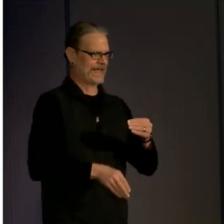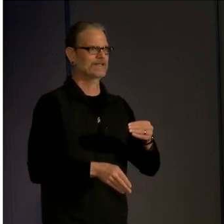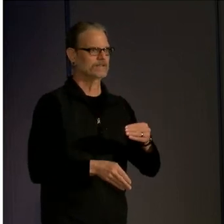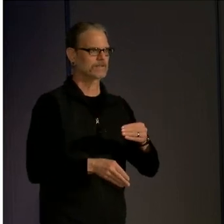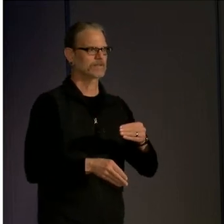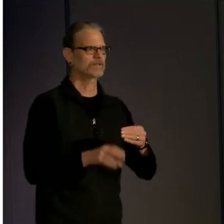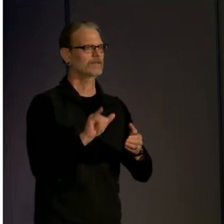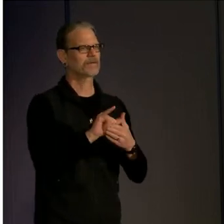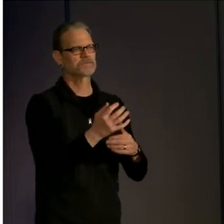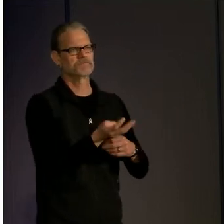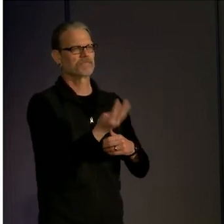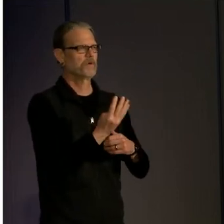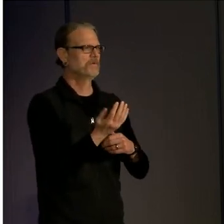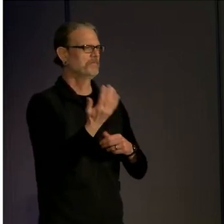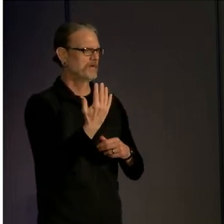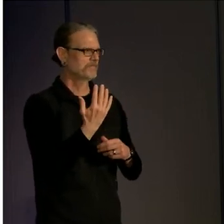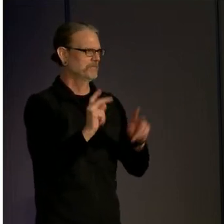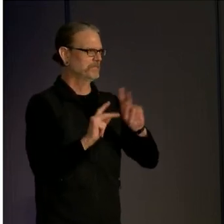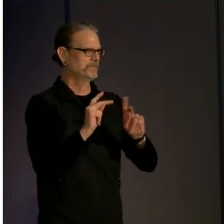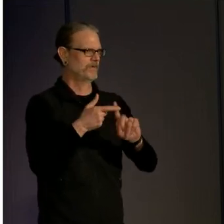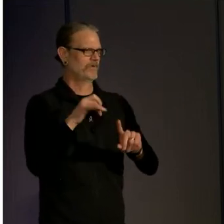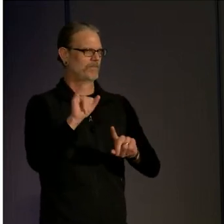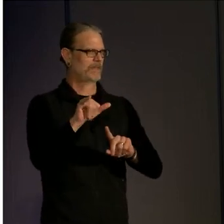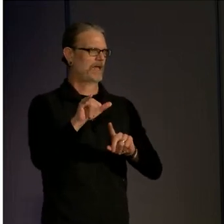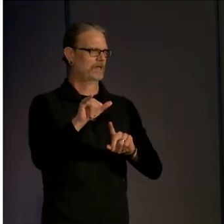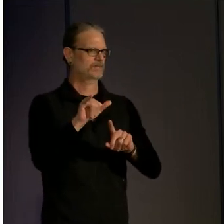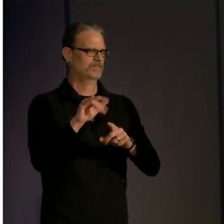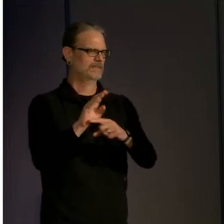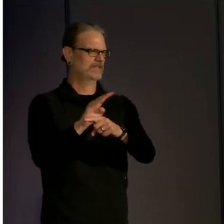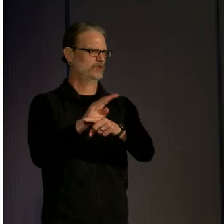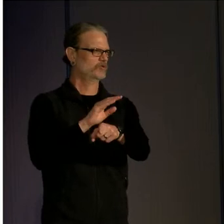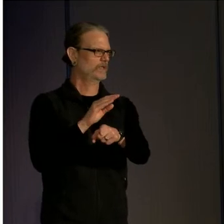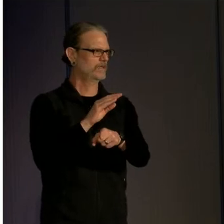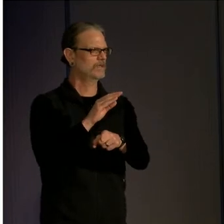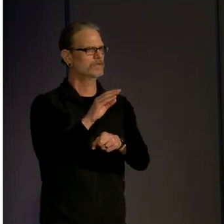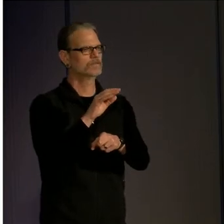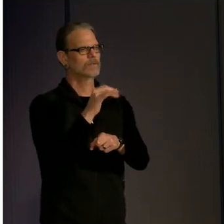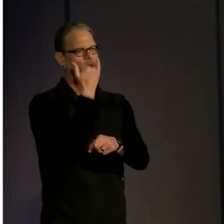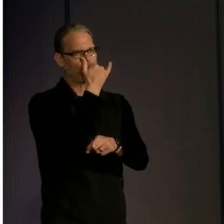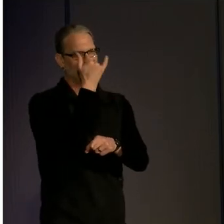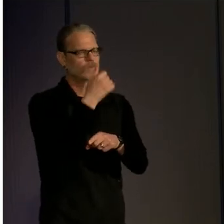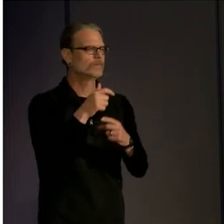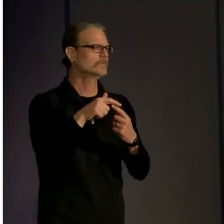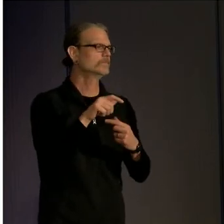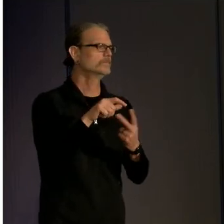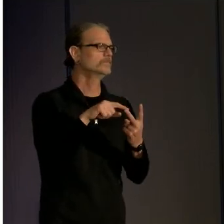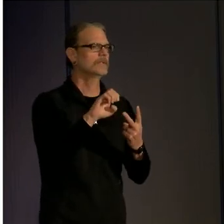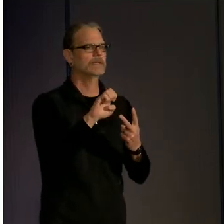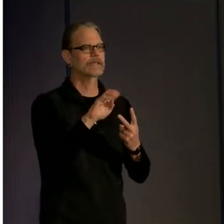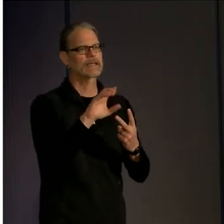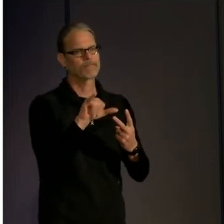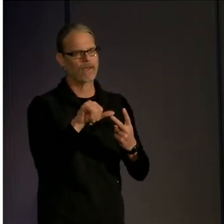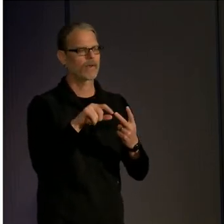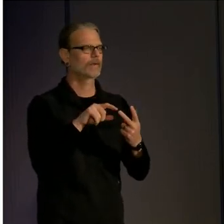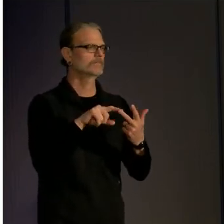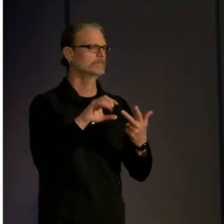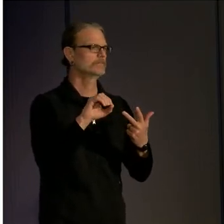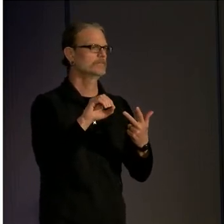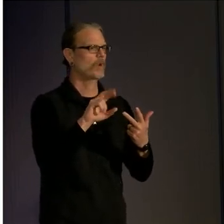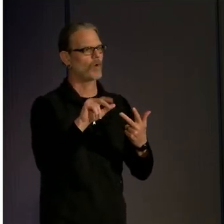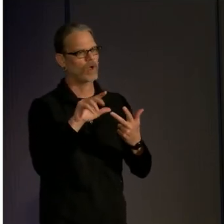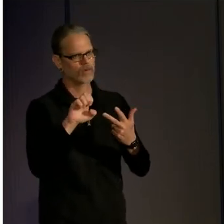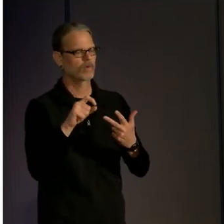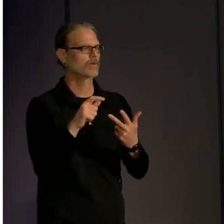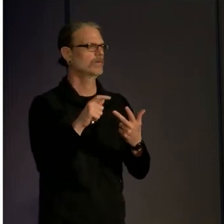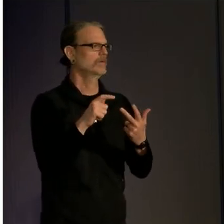five people that were from the industry, from like Yahoo and eBay and stuff like that. It was Oracle. Everybody in the band was